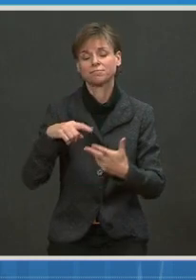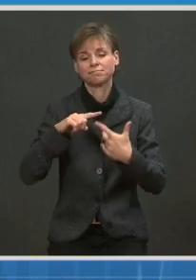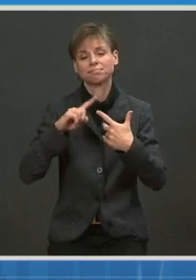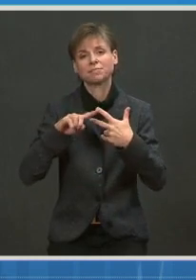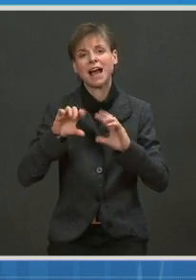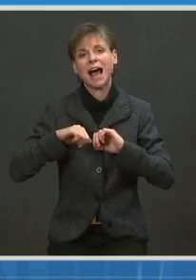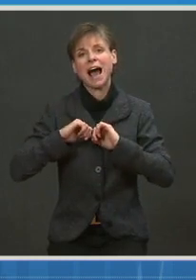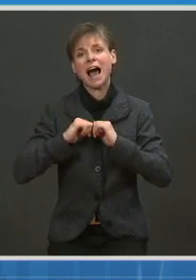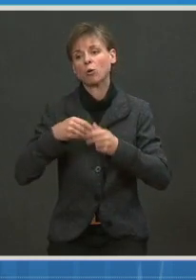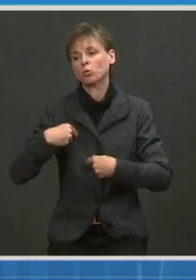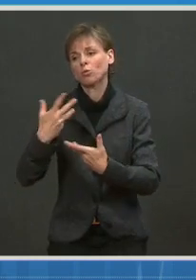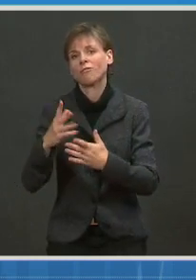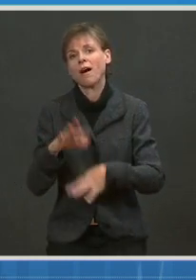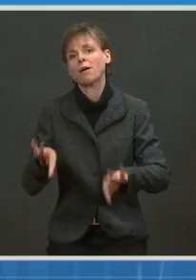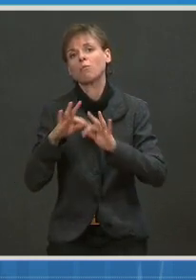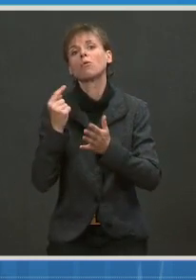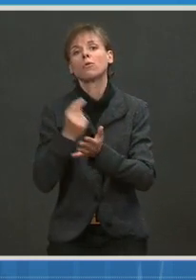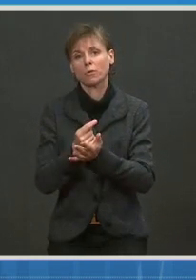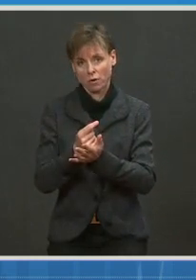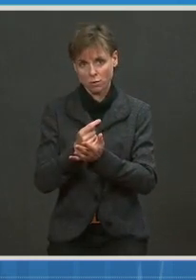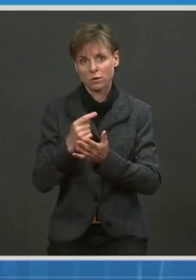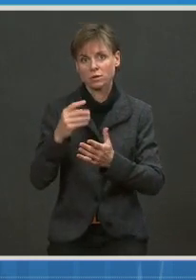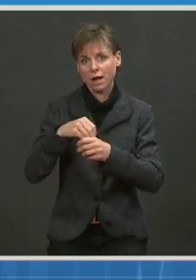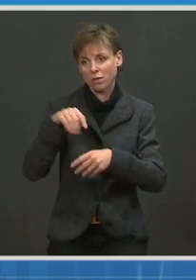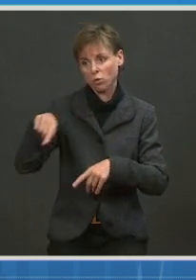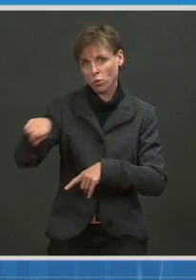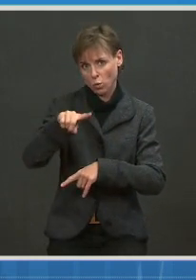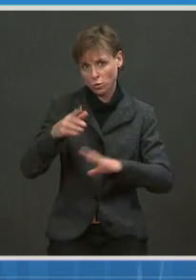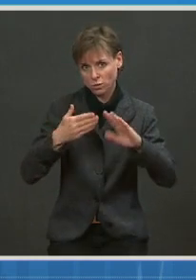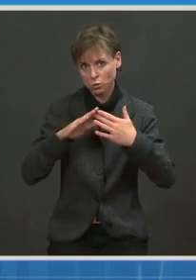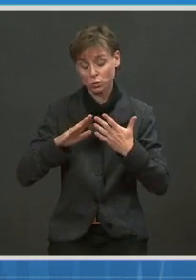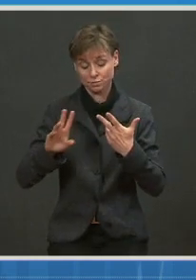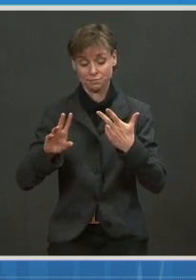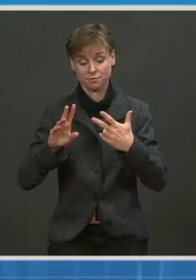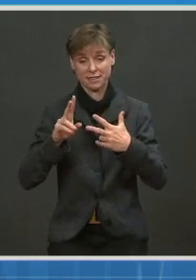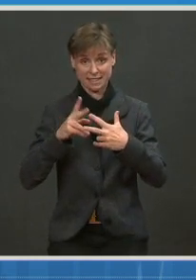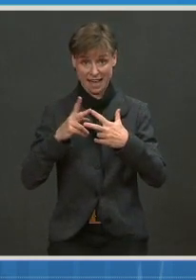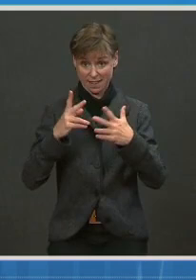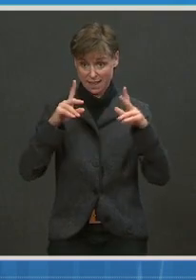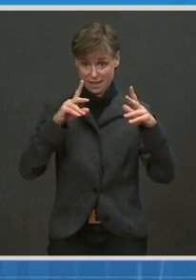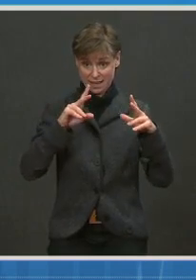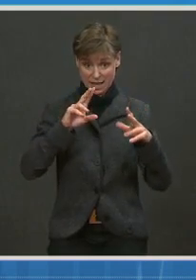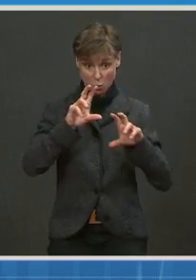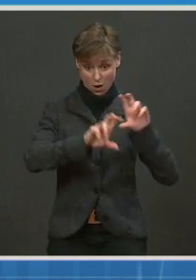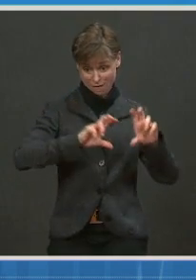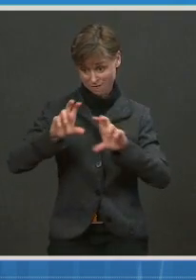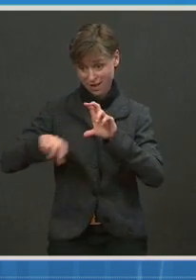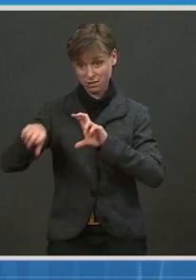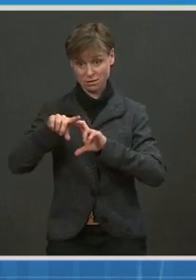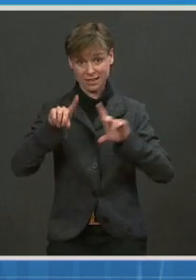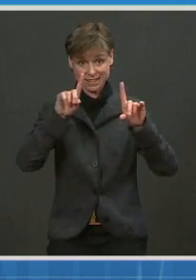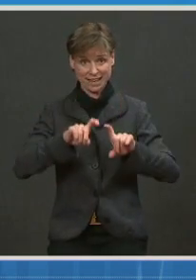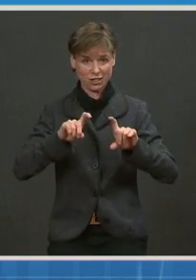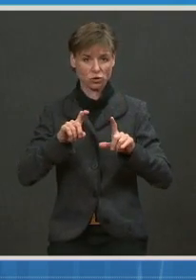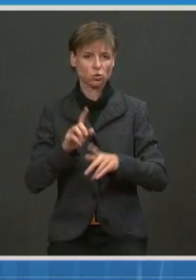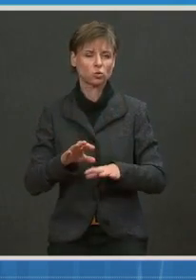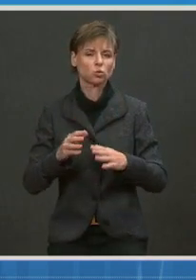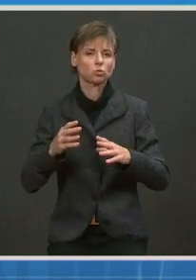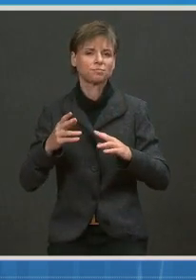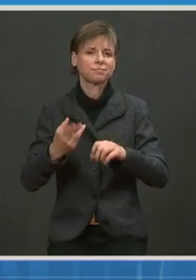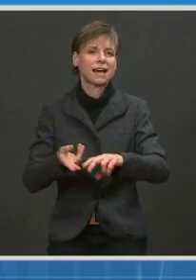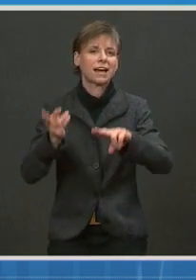communities. Second, our investments we are making in testing to increase screening and